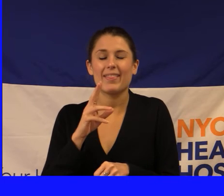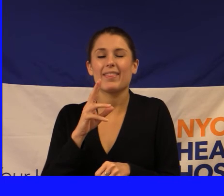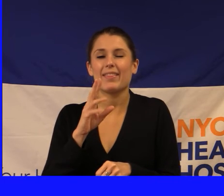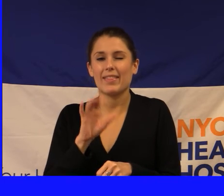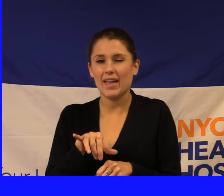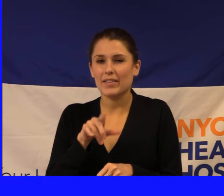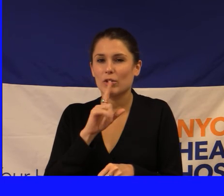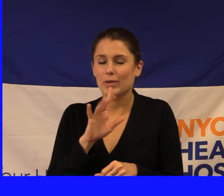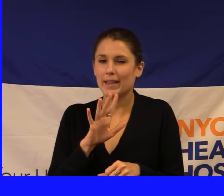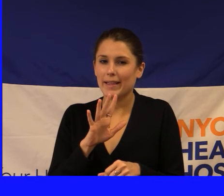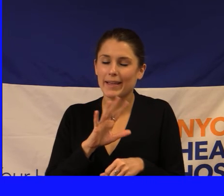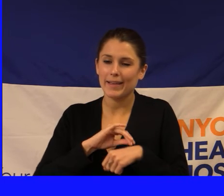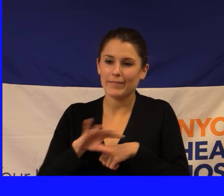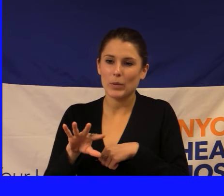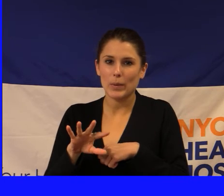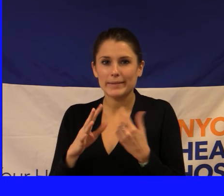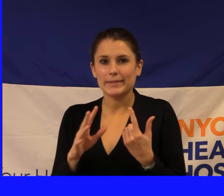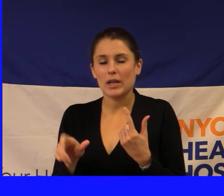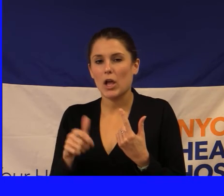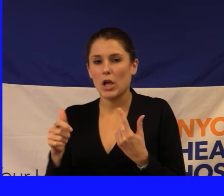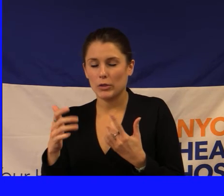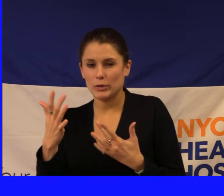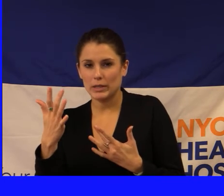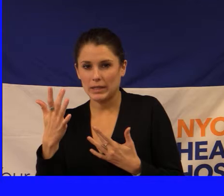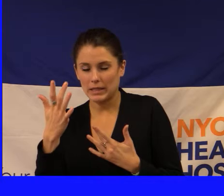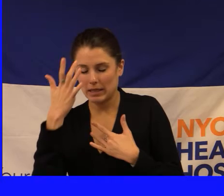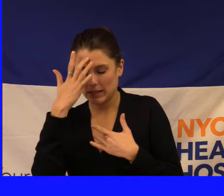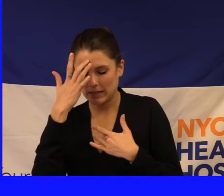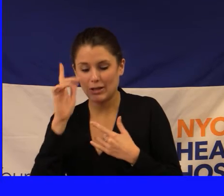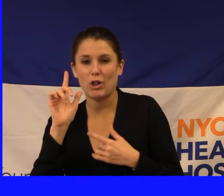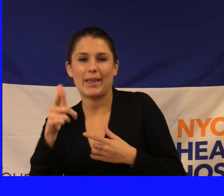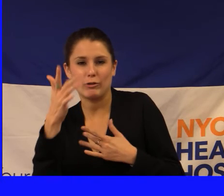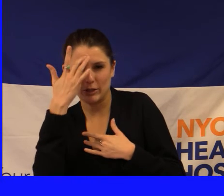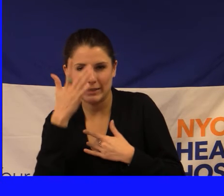care, downstream illness. Things,